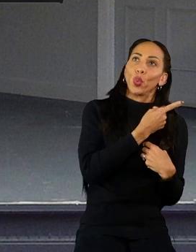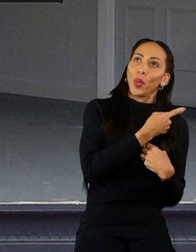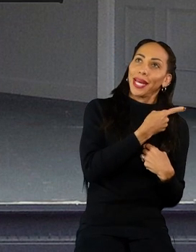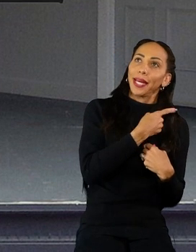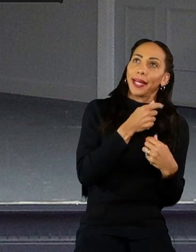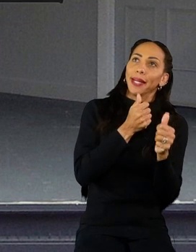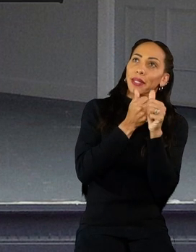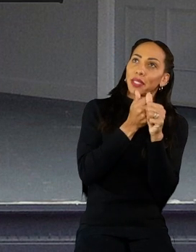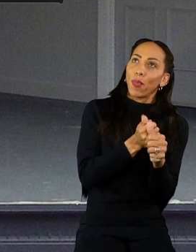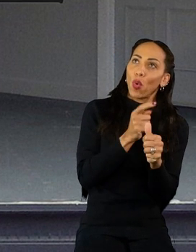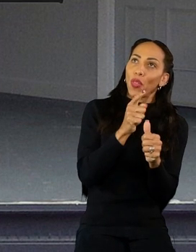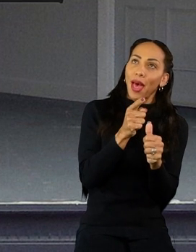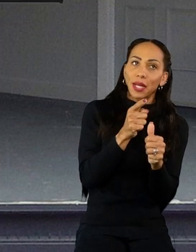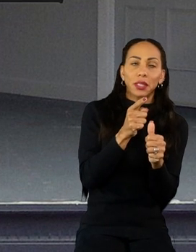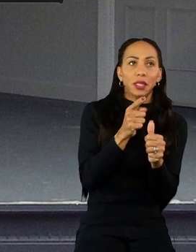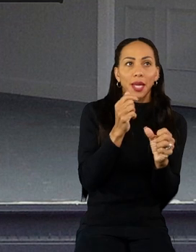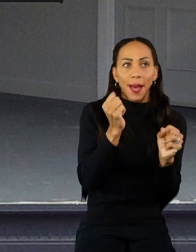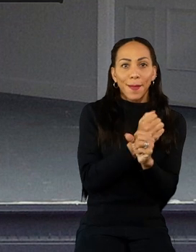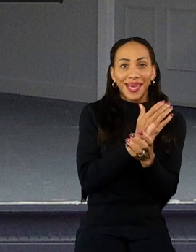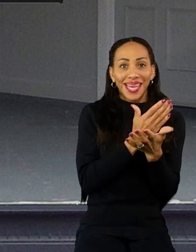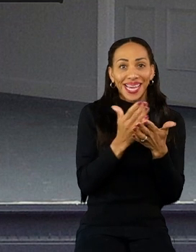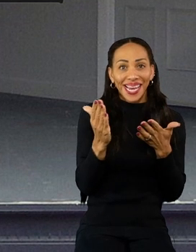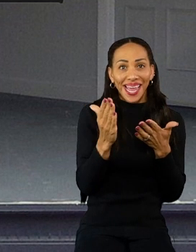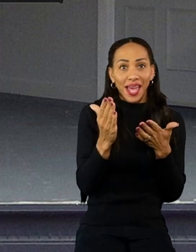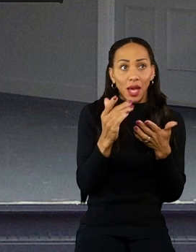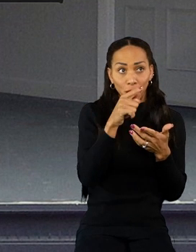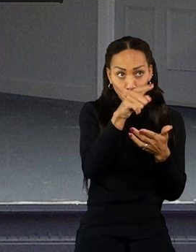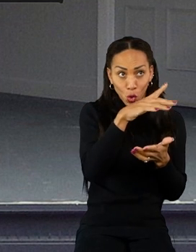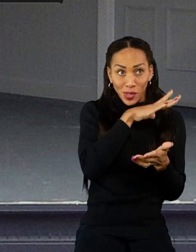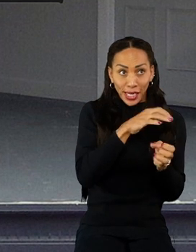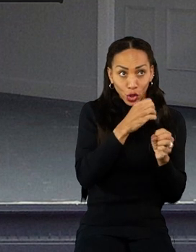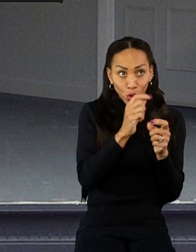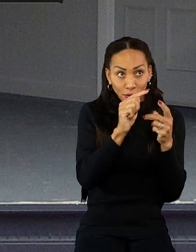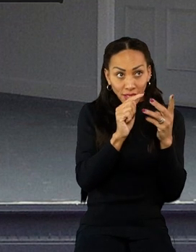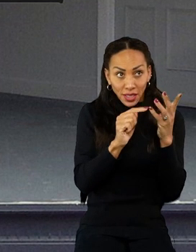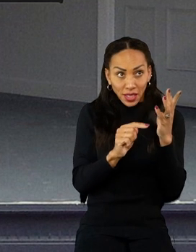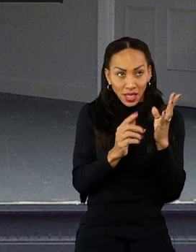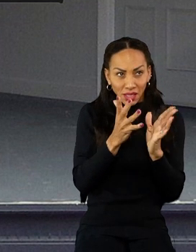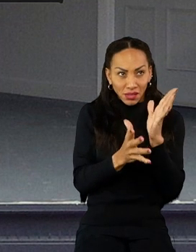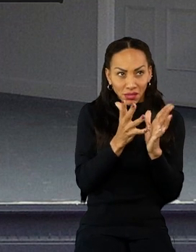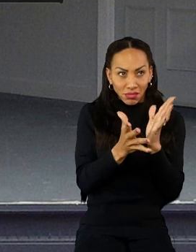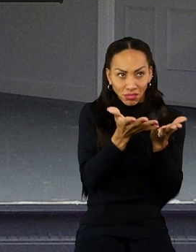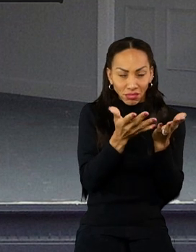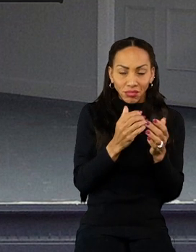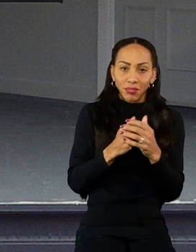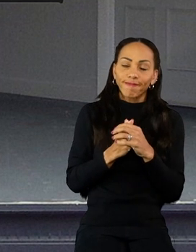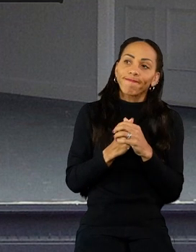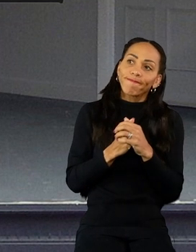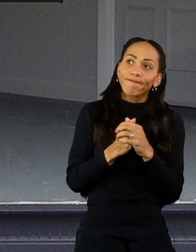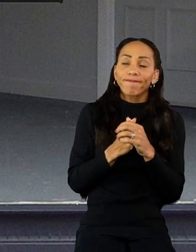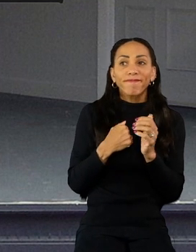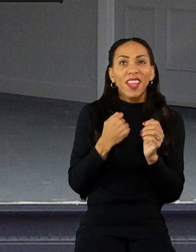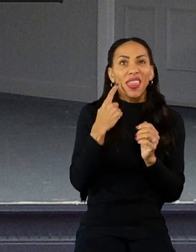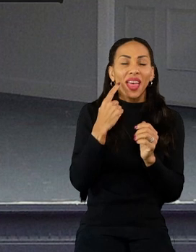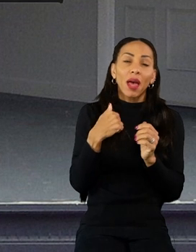And so it's just going, how do we support that? And how do we make it clear to them what they need to do?